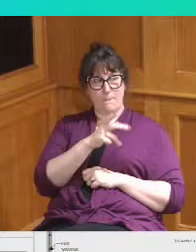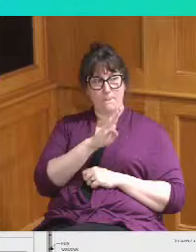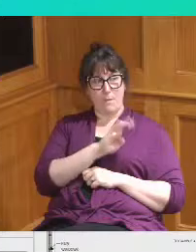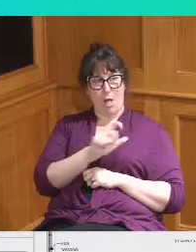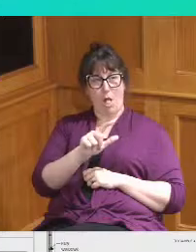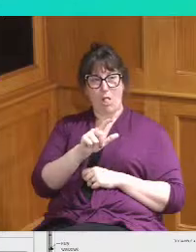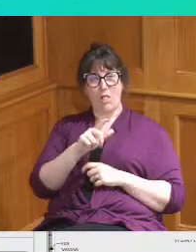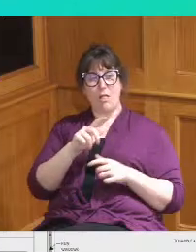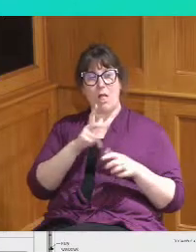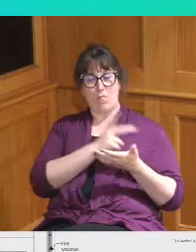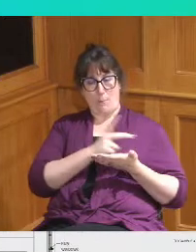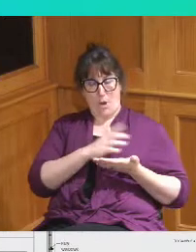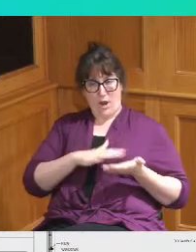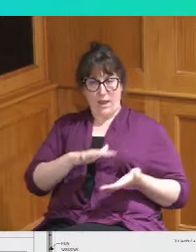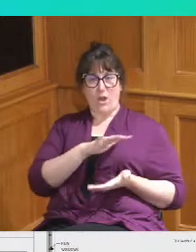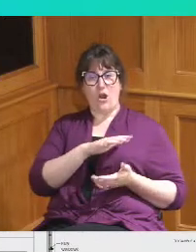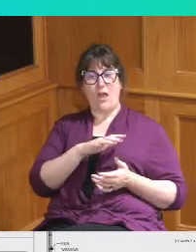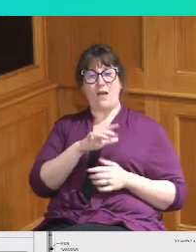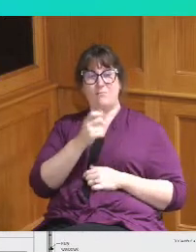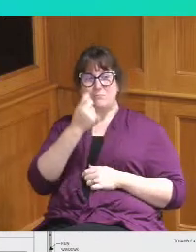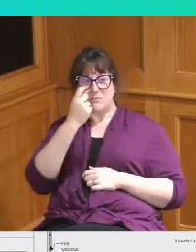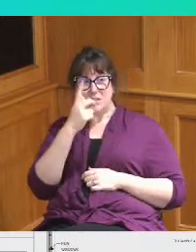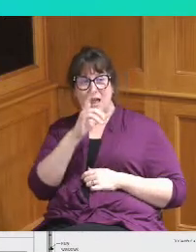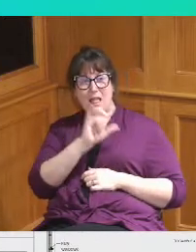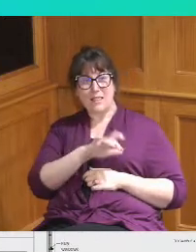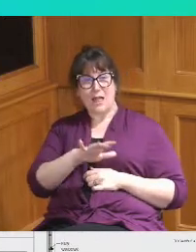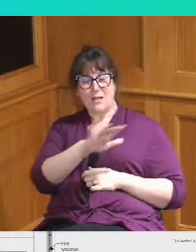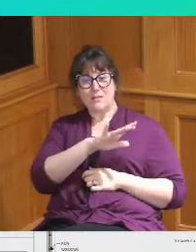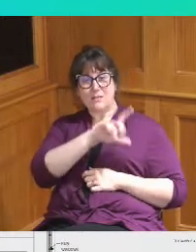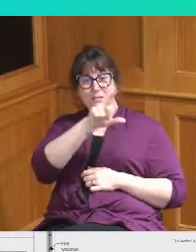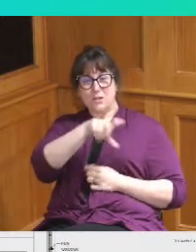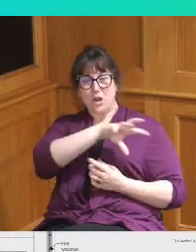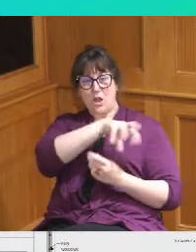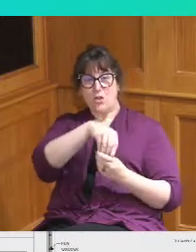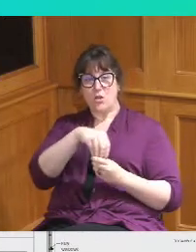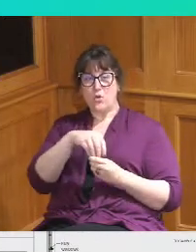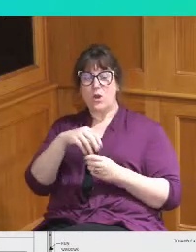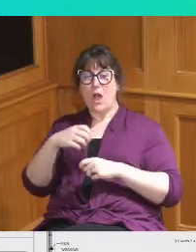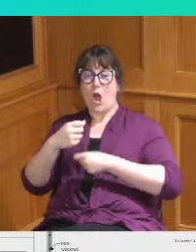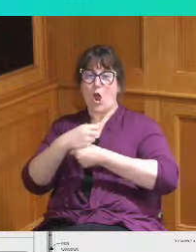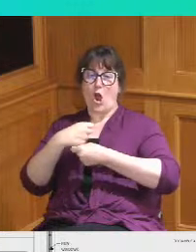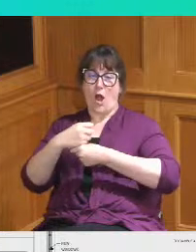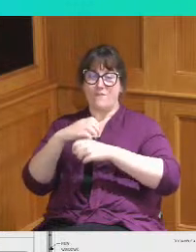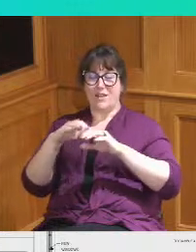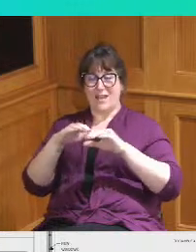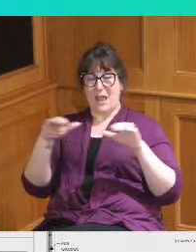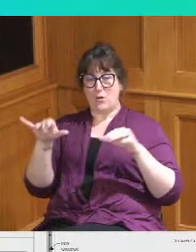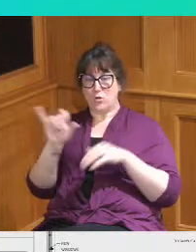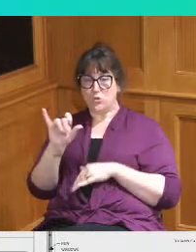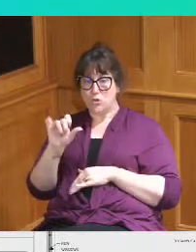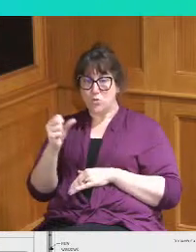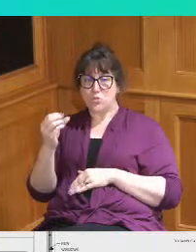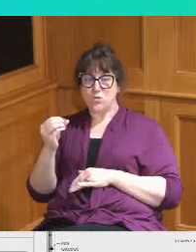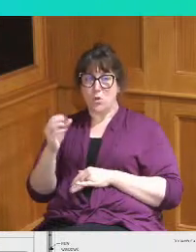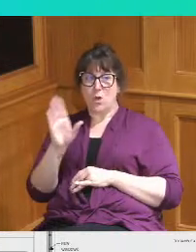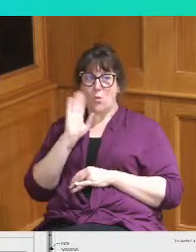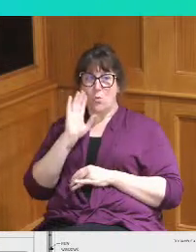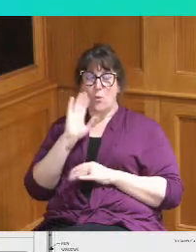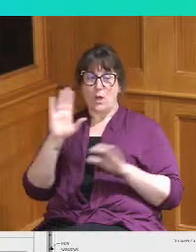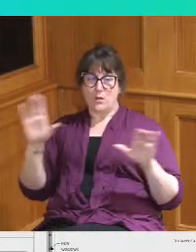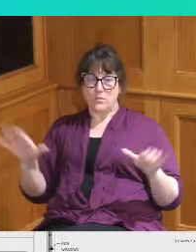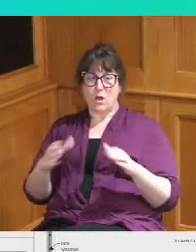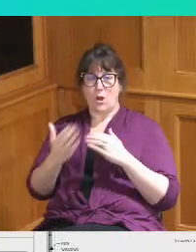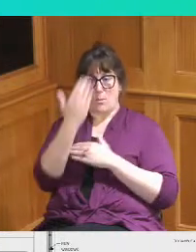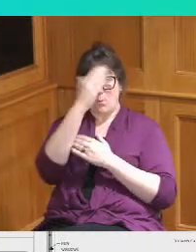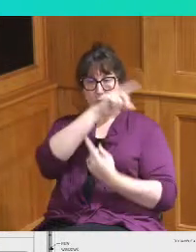parking. This area is actually proposed to include a coffee counter, so this will sort of activate the space from the morning